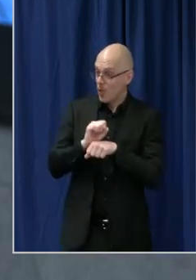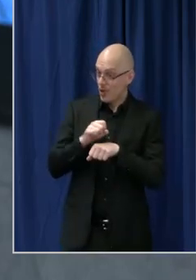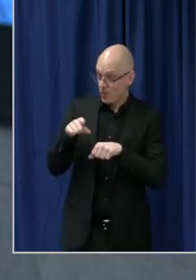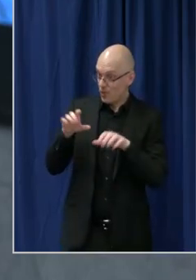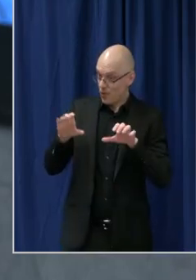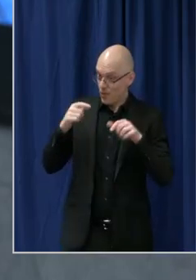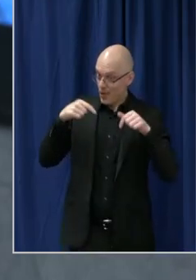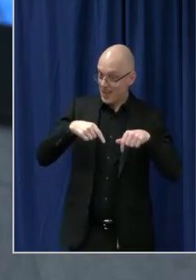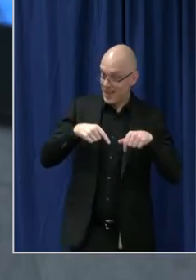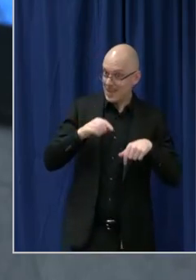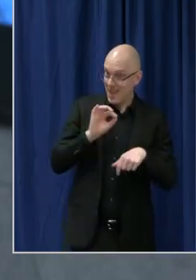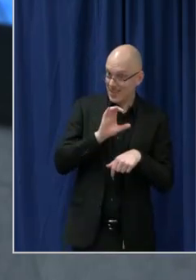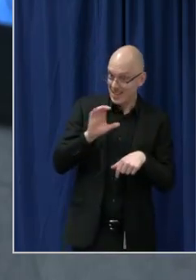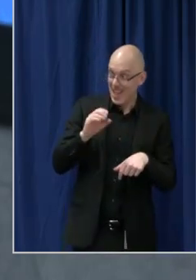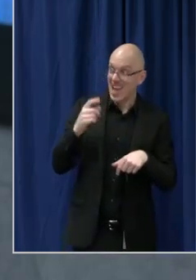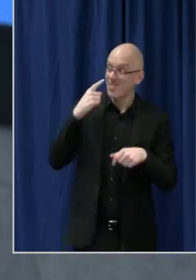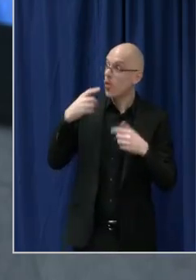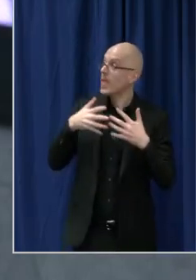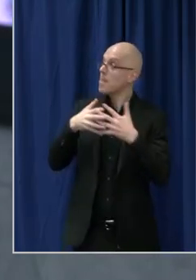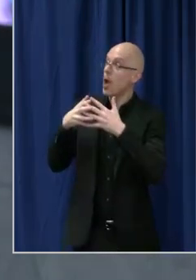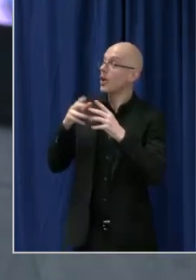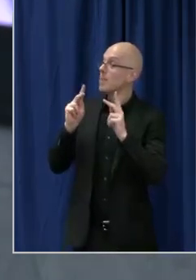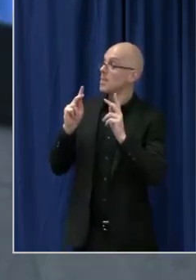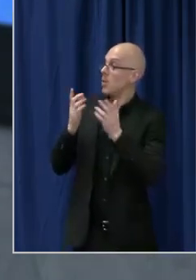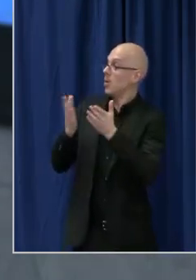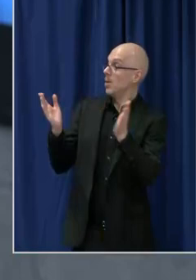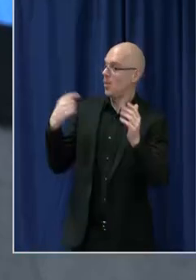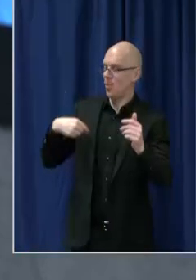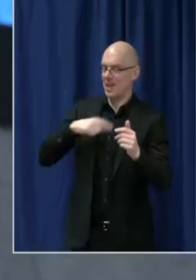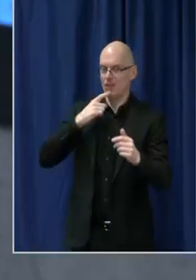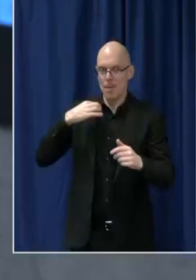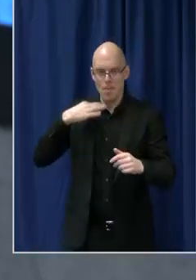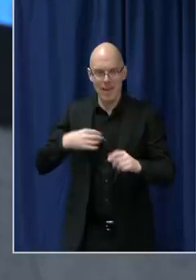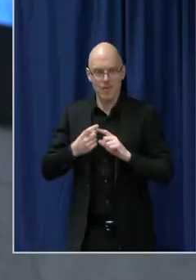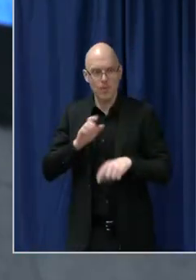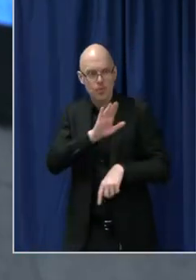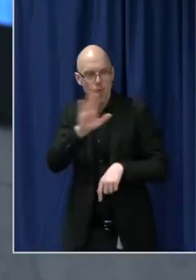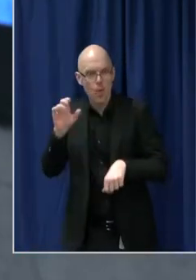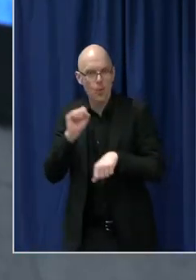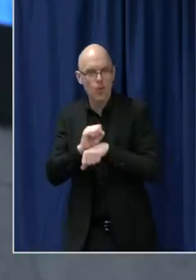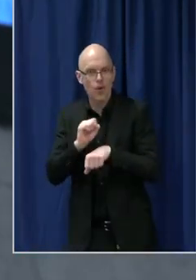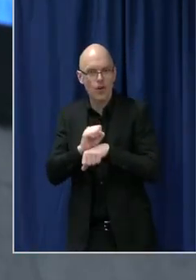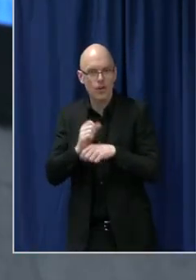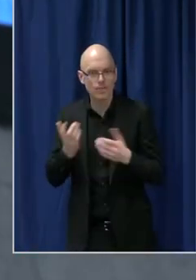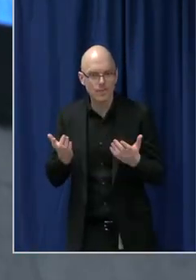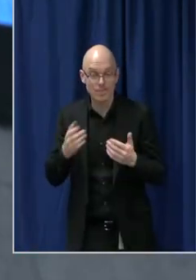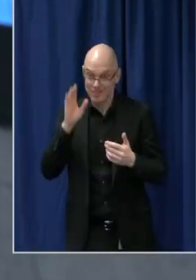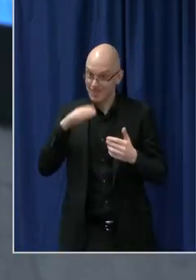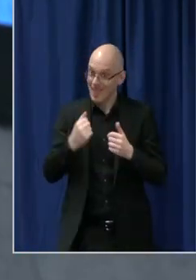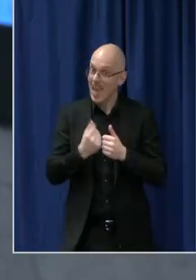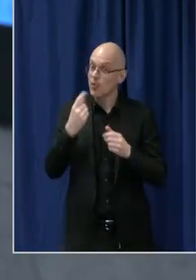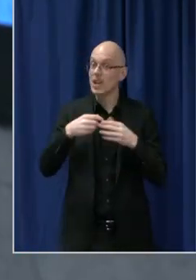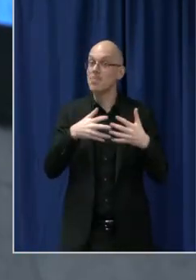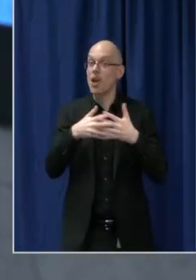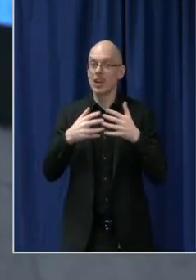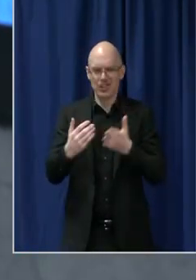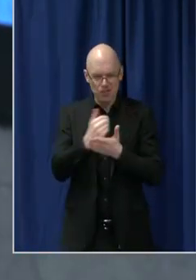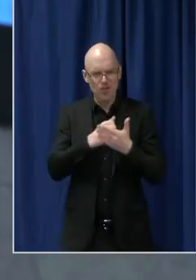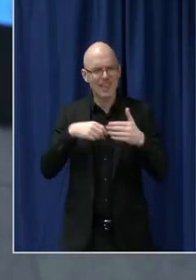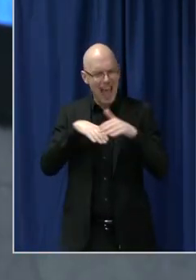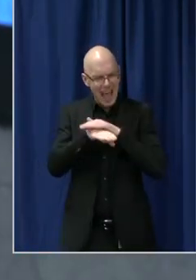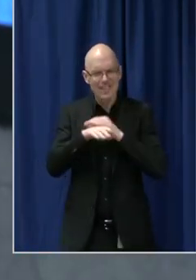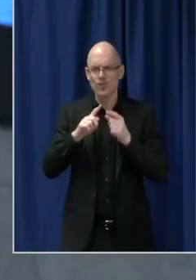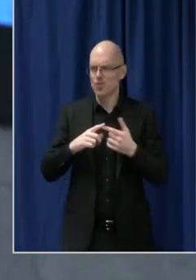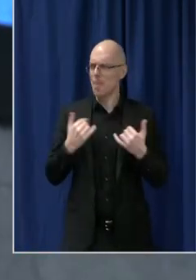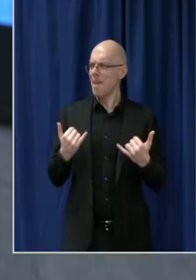people truly benefit. Everyone in America deserves access to modern communications.